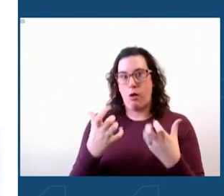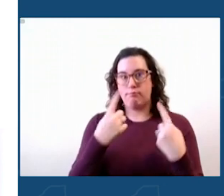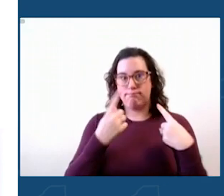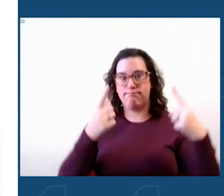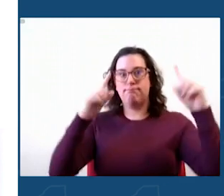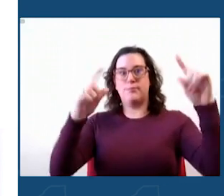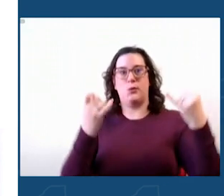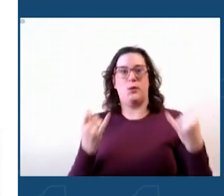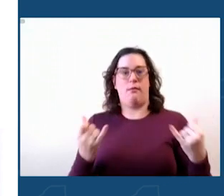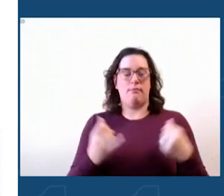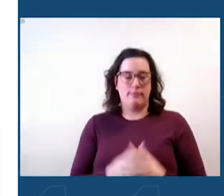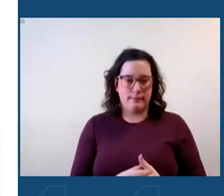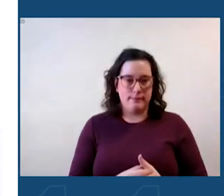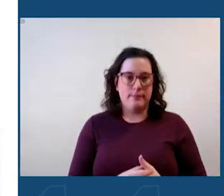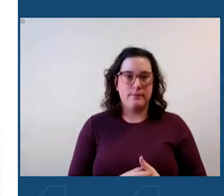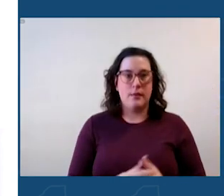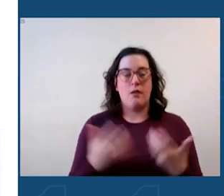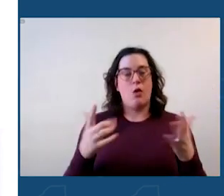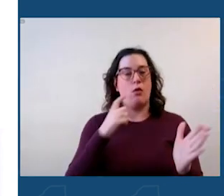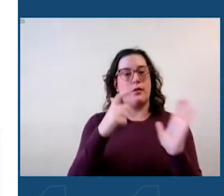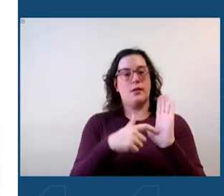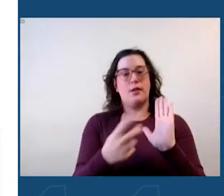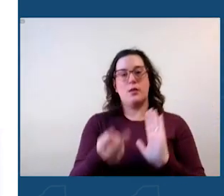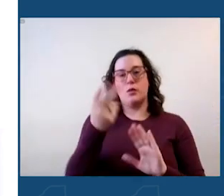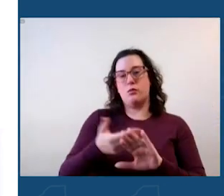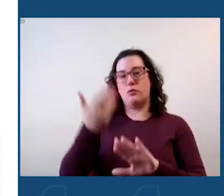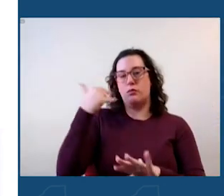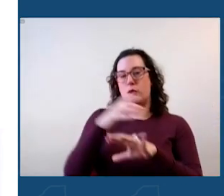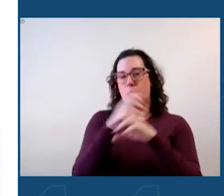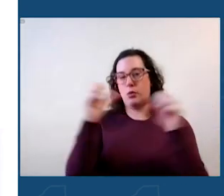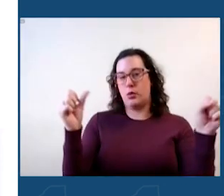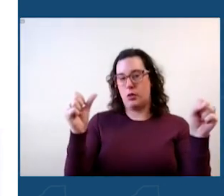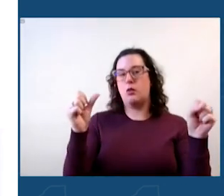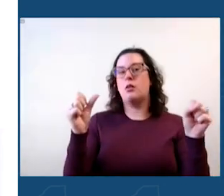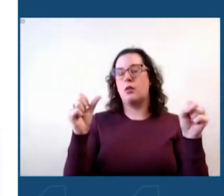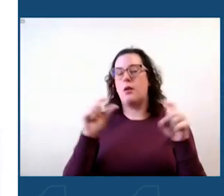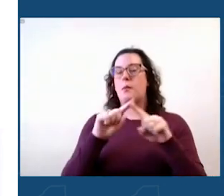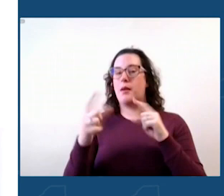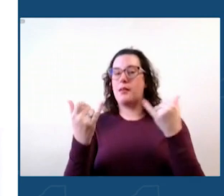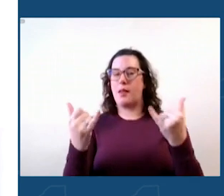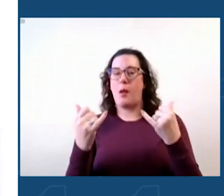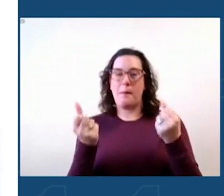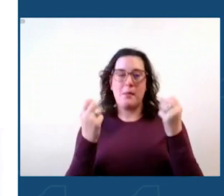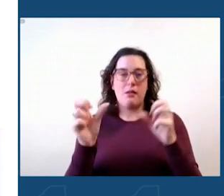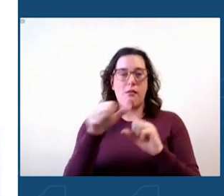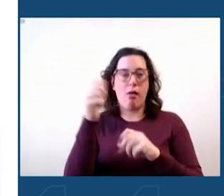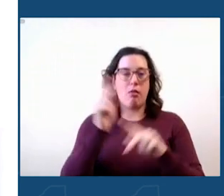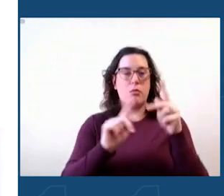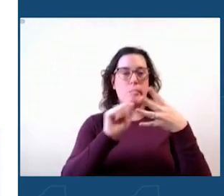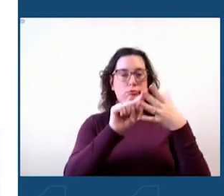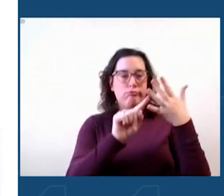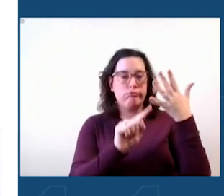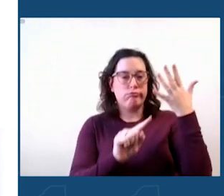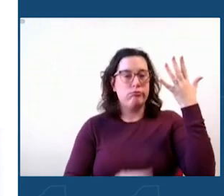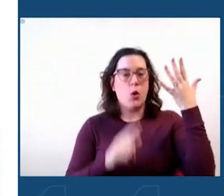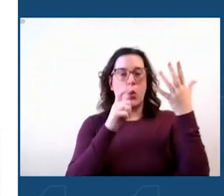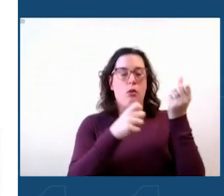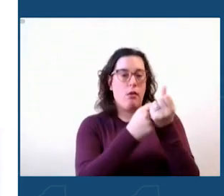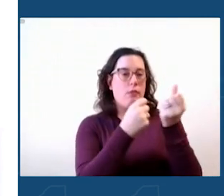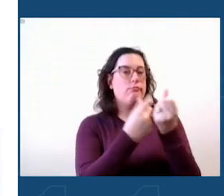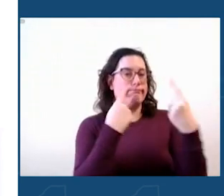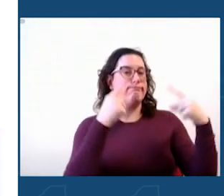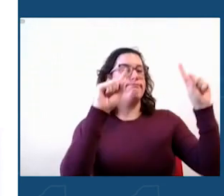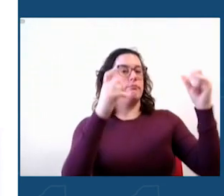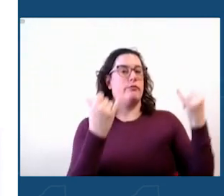possible. I've already acknowledged the two former presidents of the Long Island Railroad. I want to acknowledge a bunch of other people whose advocacy got us to this point today.